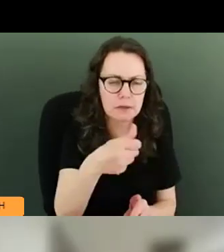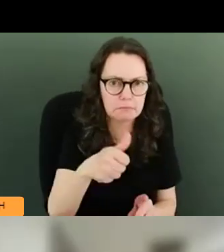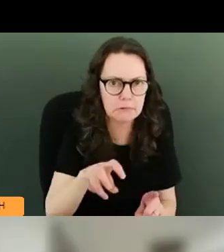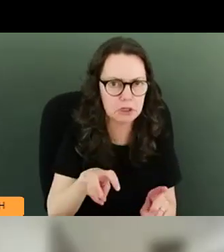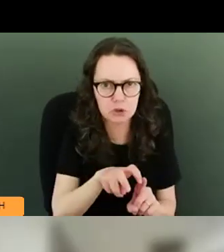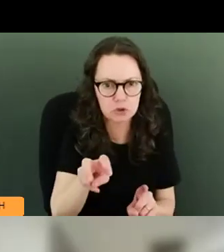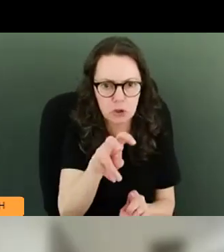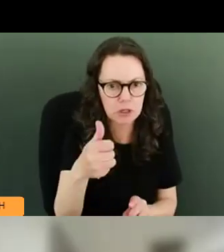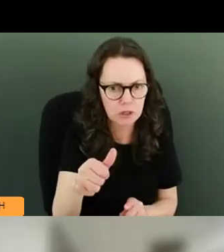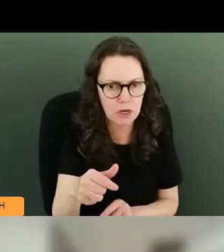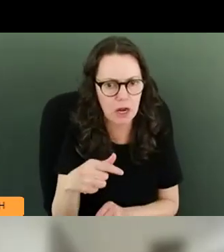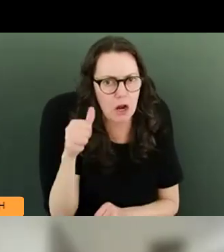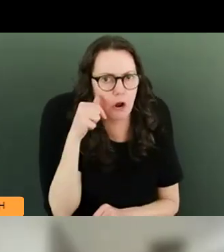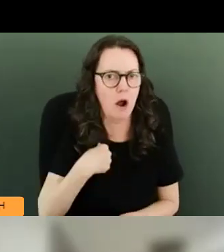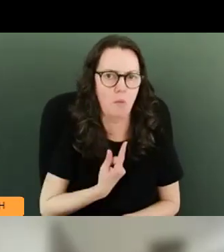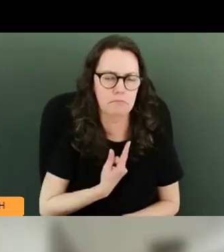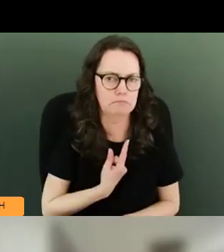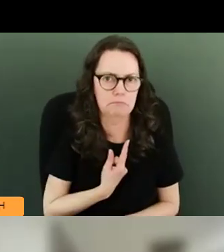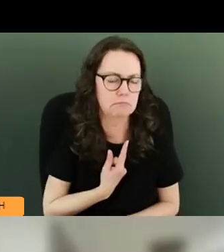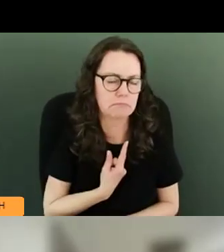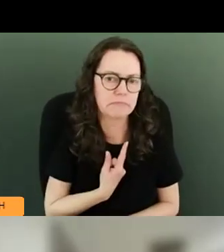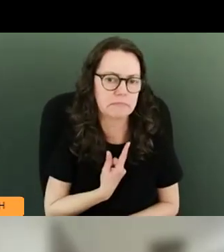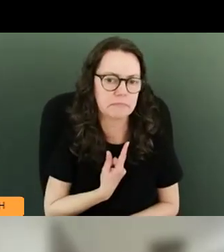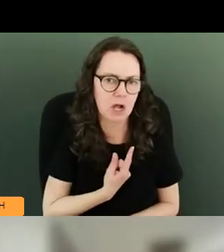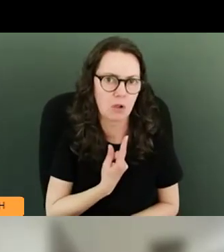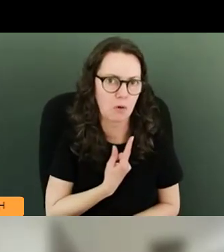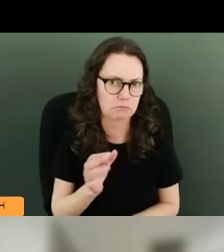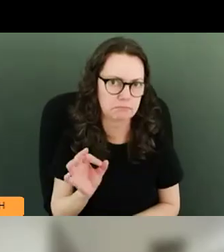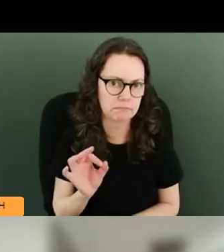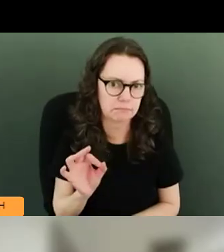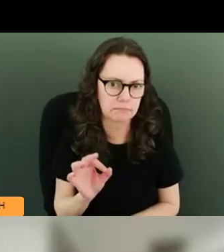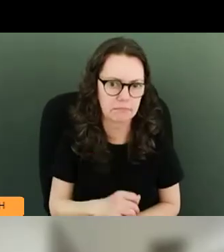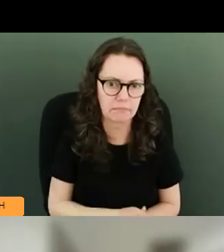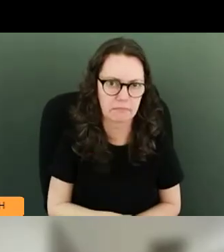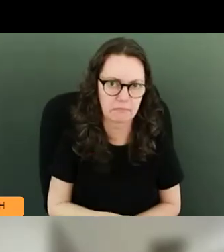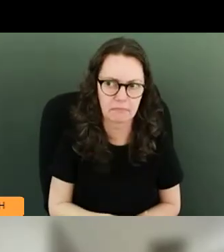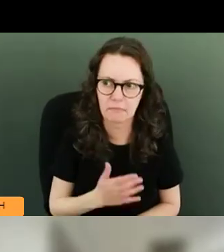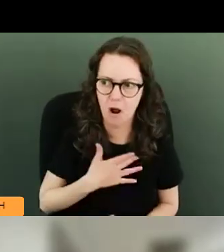hear that I'm not alone in what I'm dealing with.